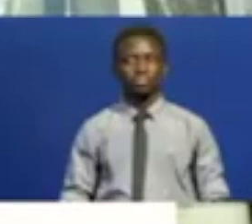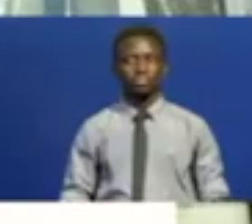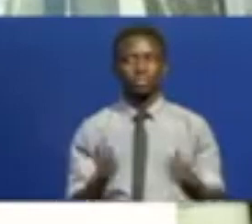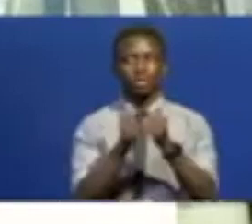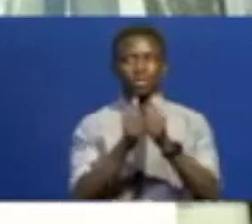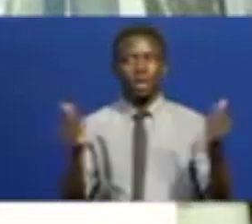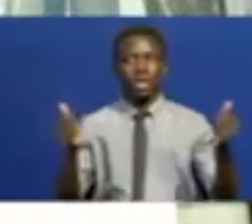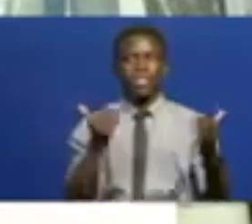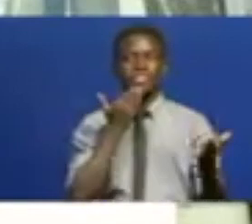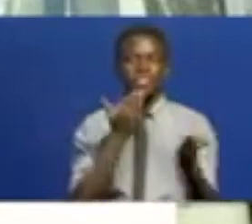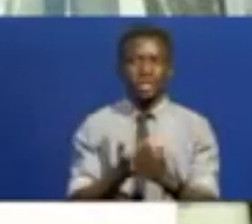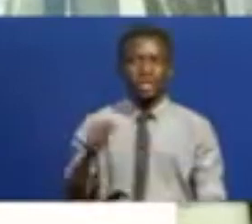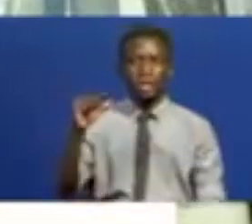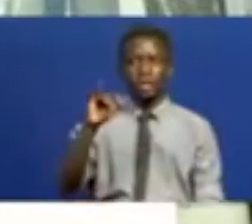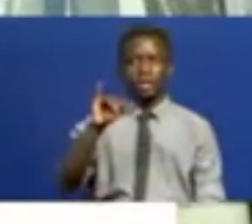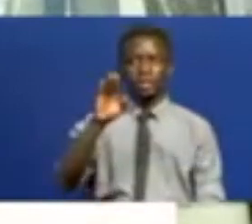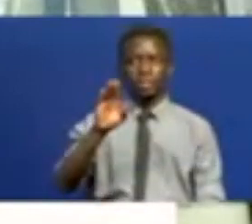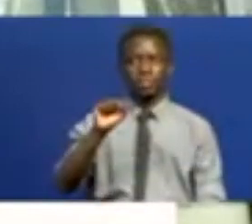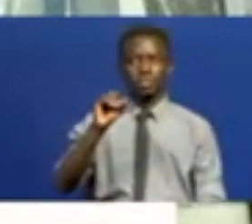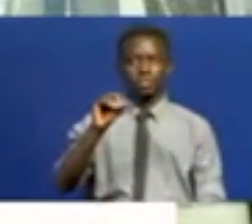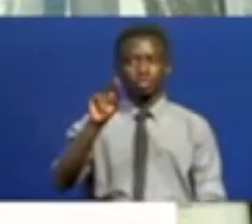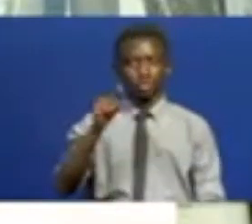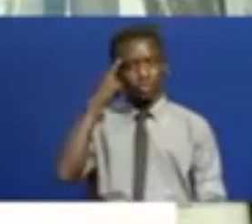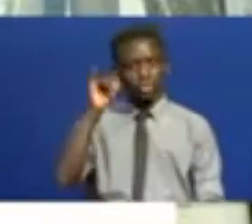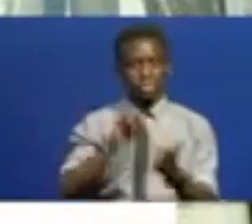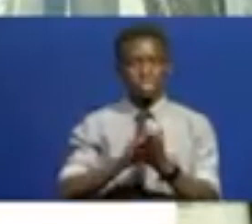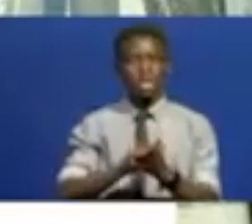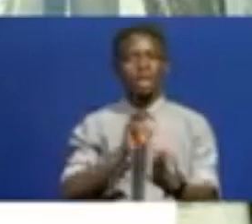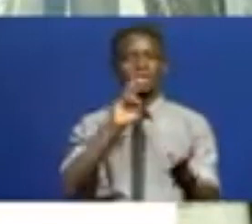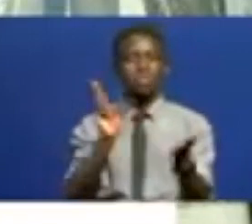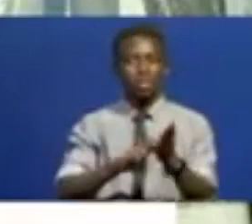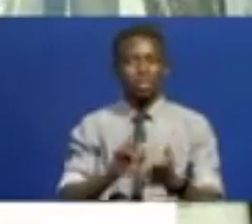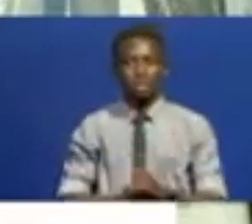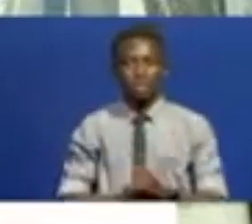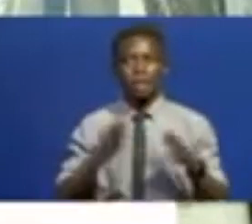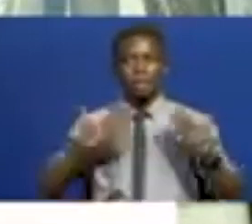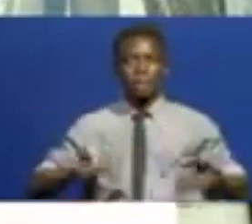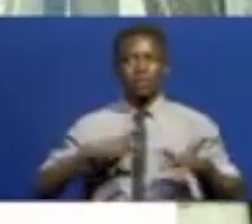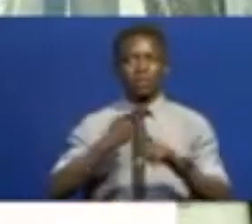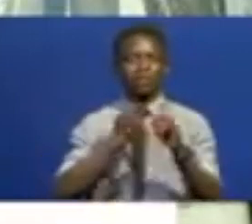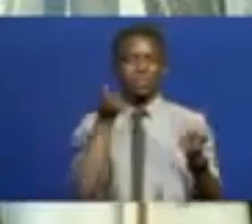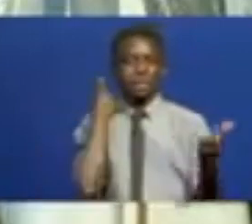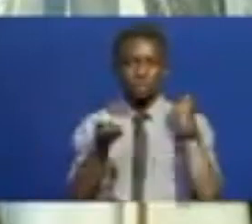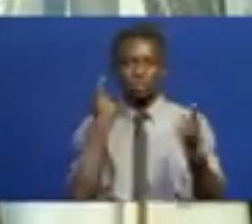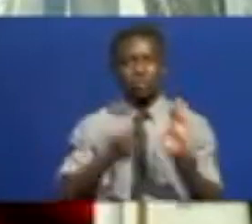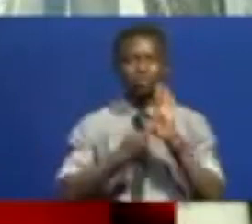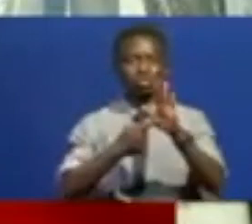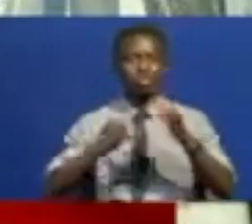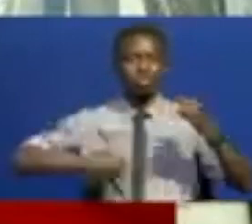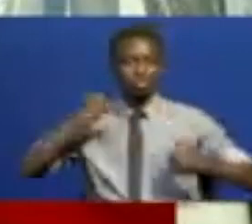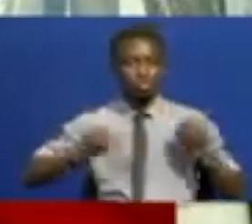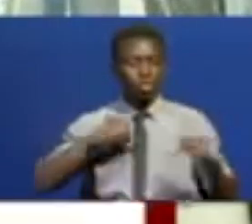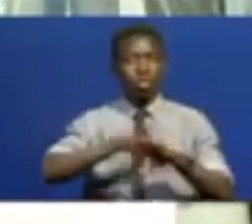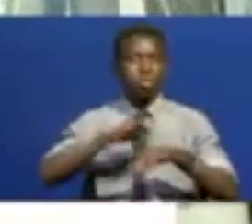Thank you so much, Giverson Minor, for that report. And residents of Kericho County have expressed their joy in the ongoing facelift of